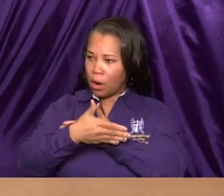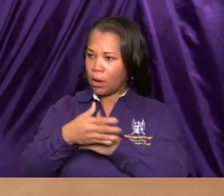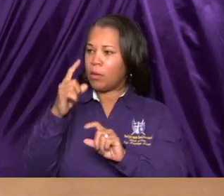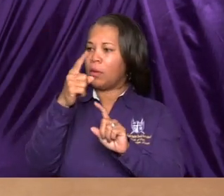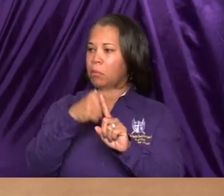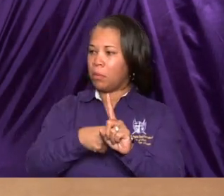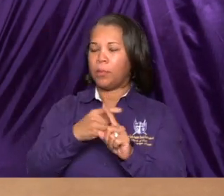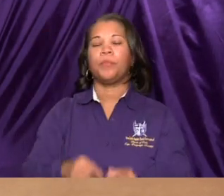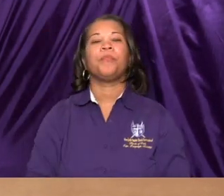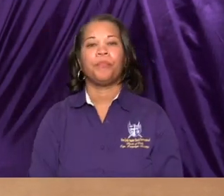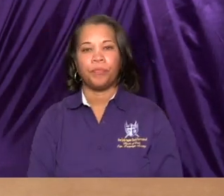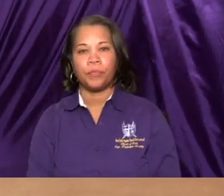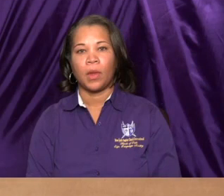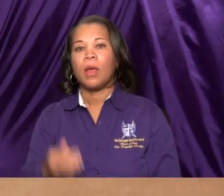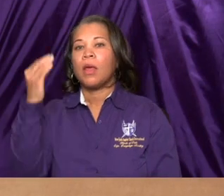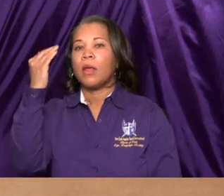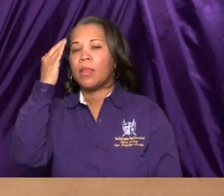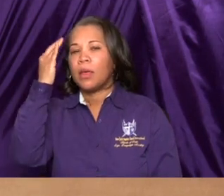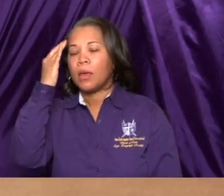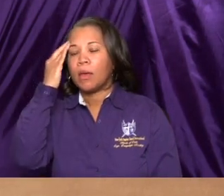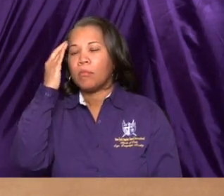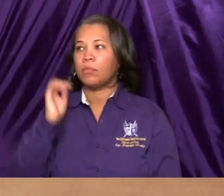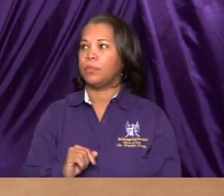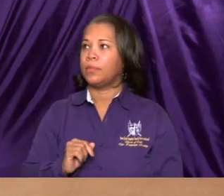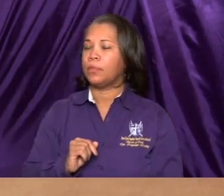thinking, will I ever be able to see?